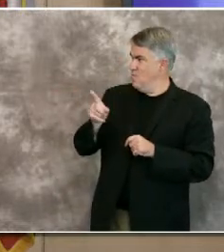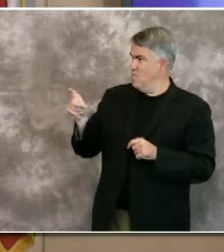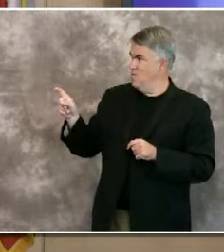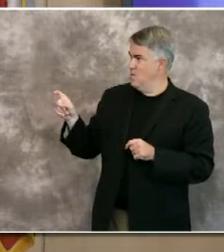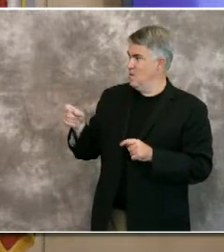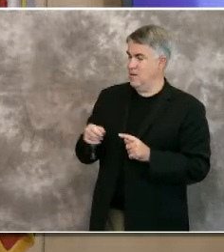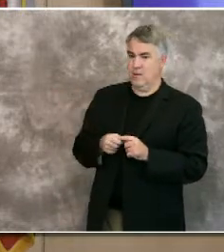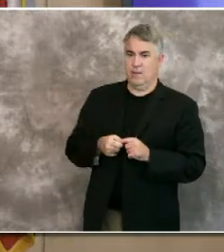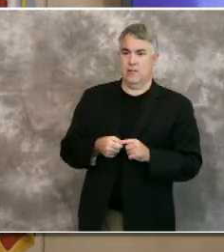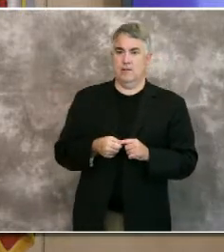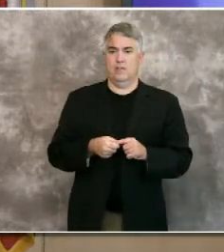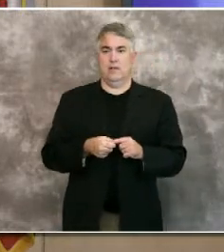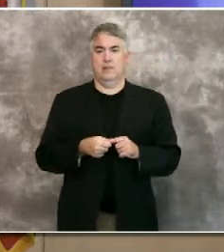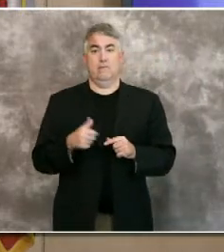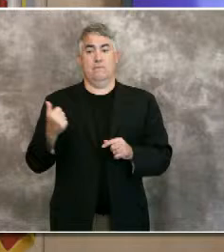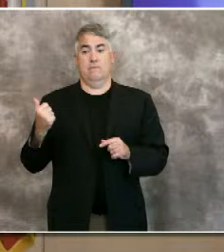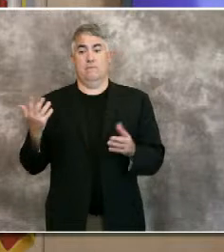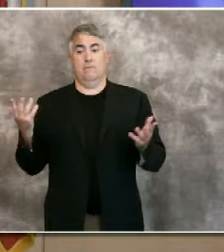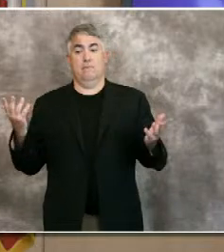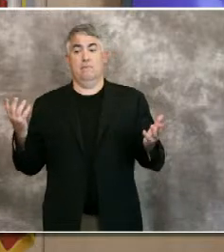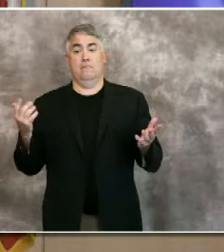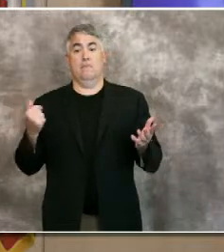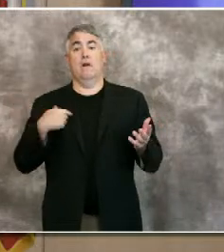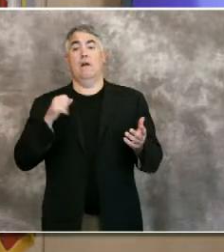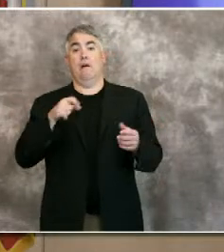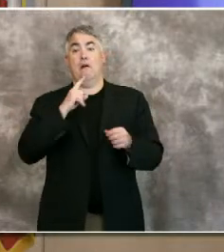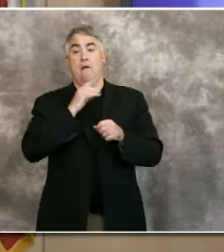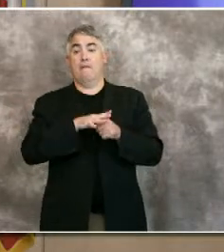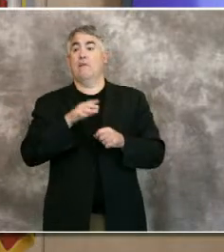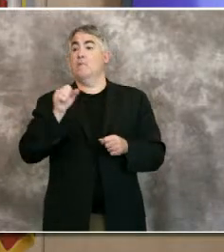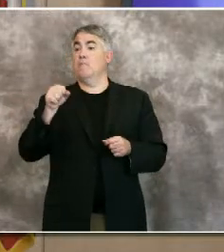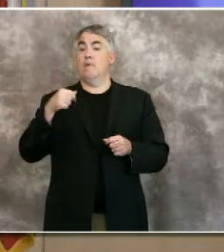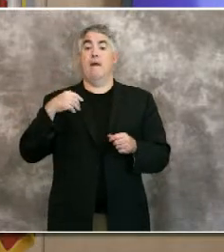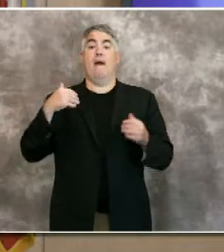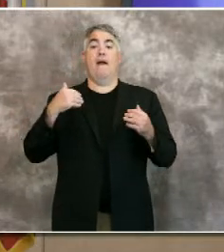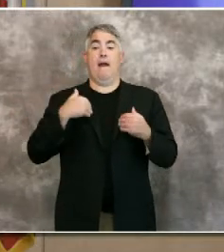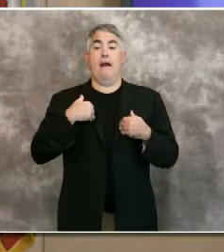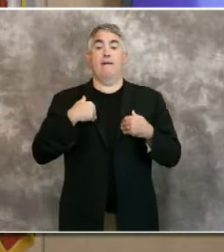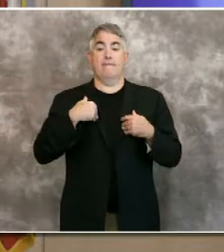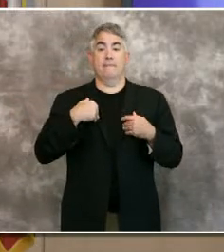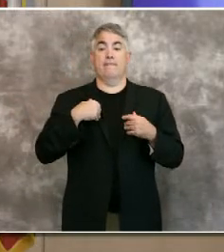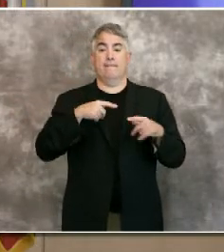The reporting that it's I can confirm there's a blog post that says that.